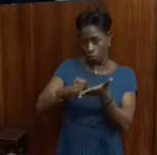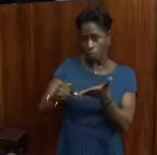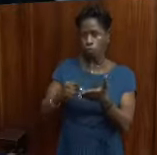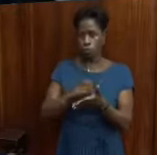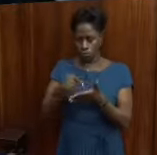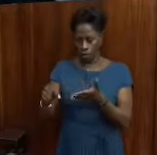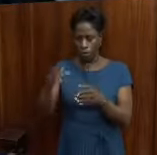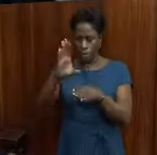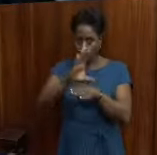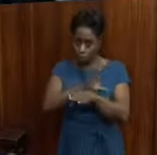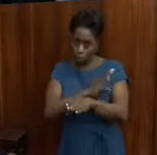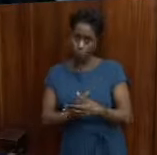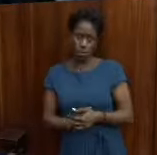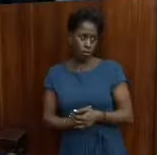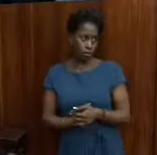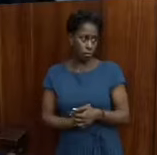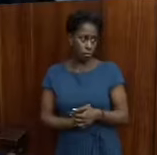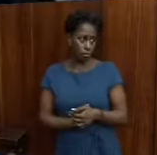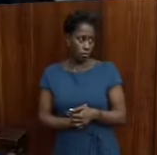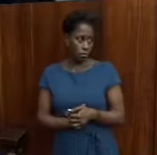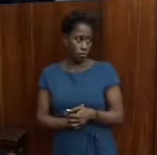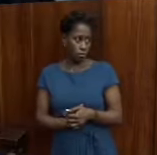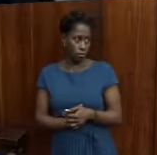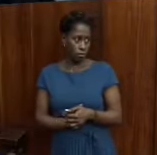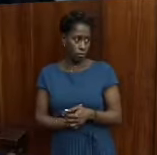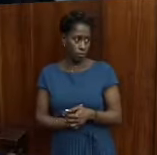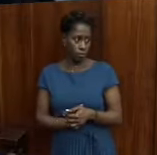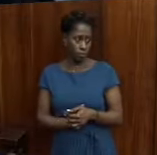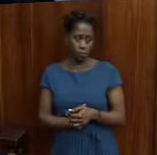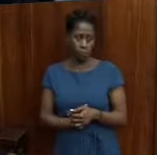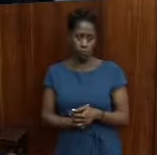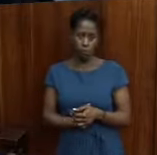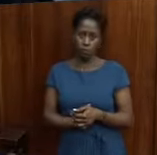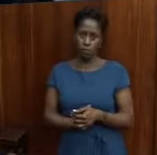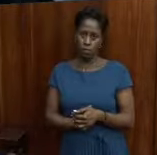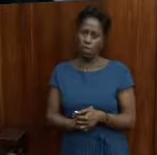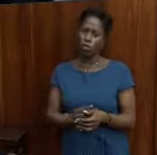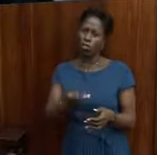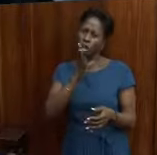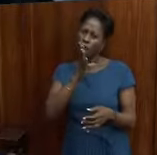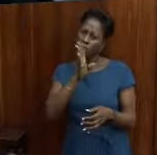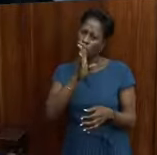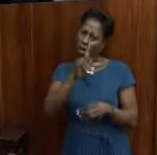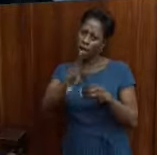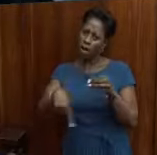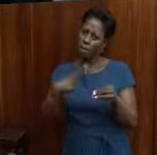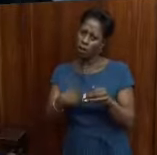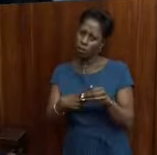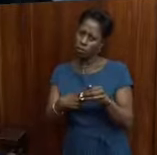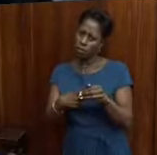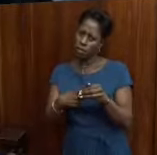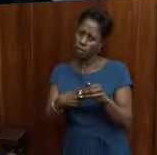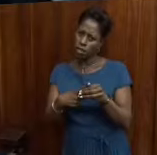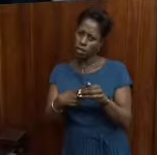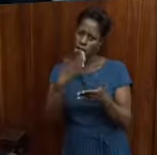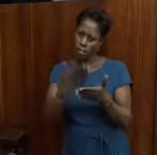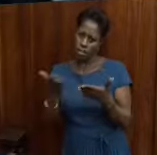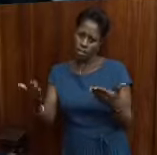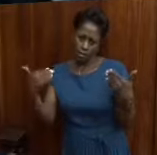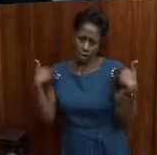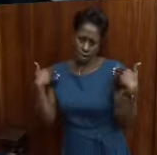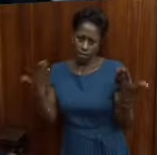The COVID-19 pandemic has highlighted the need to address the issues of productivity if we are to remain competitive. In this